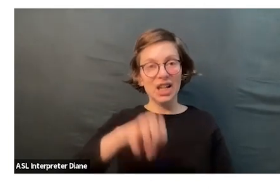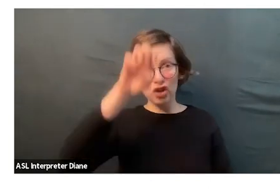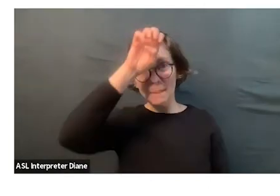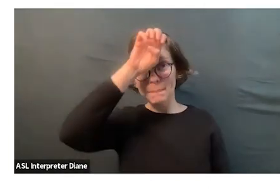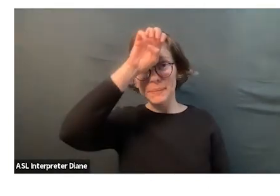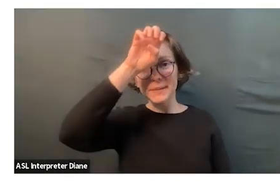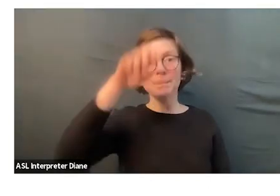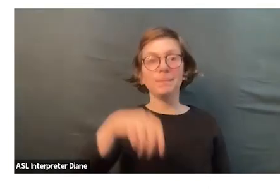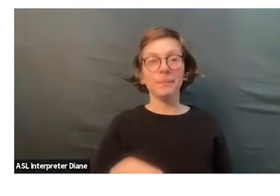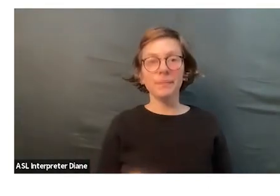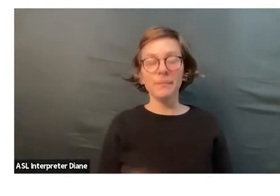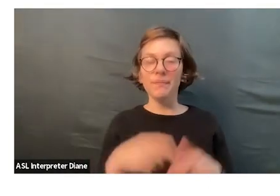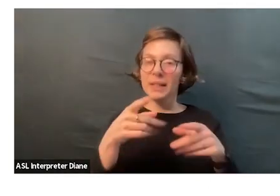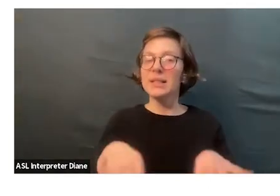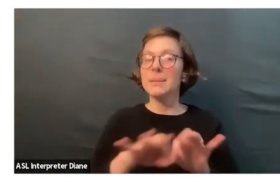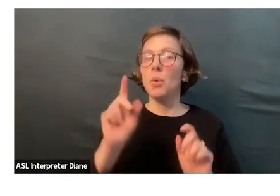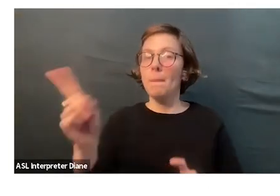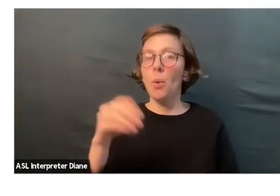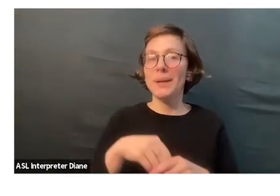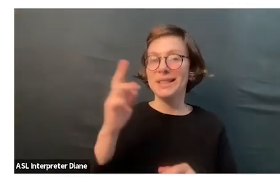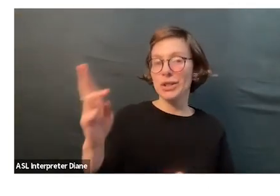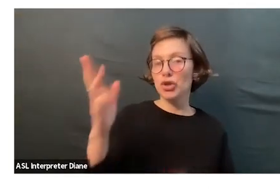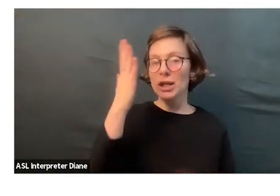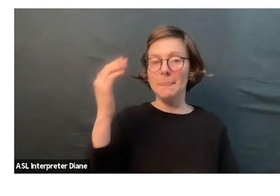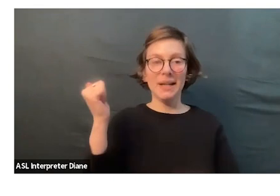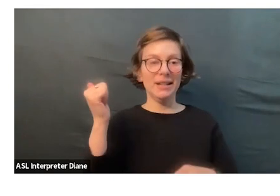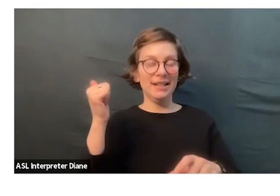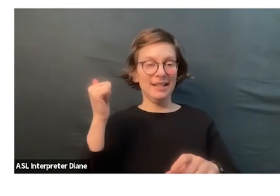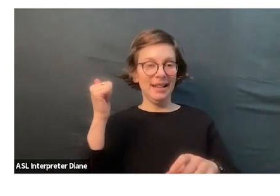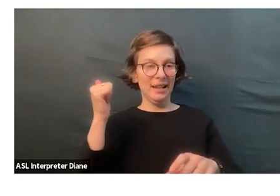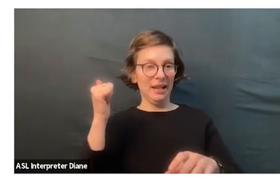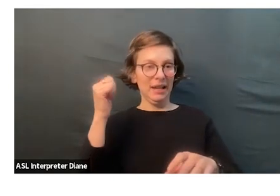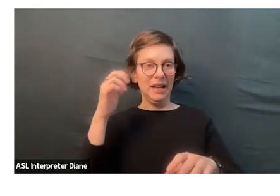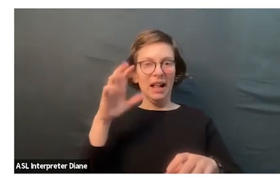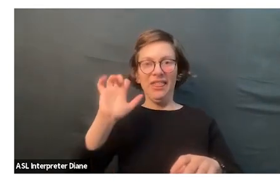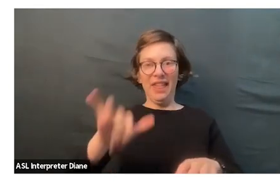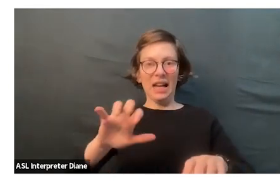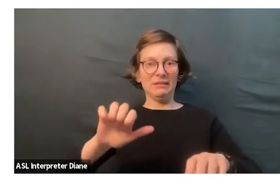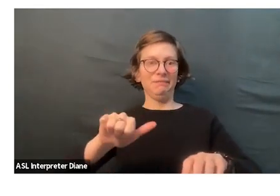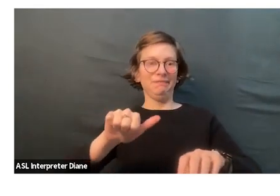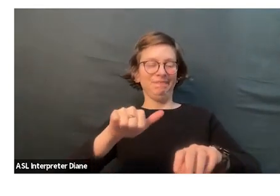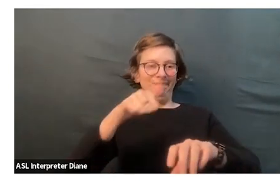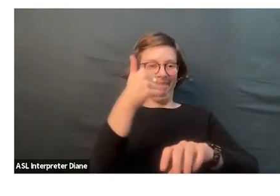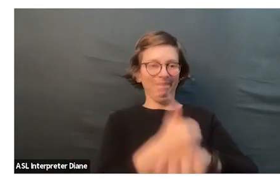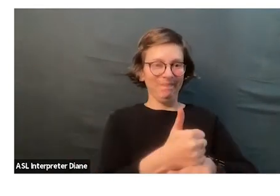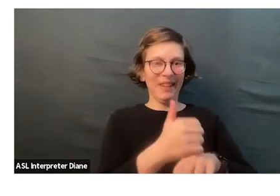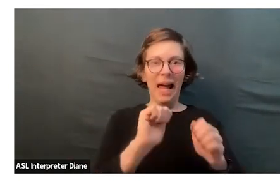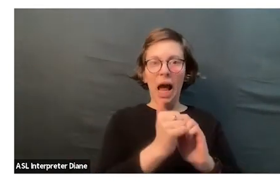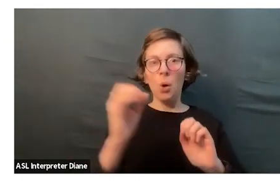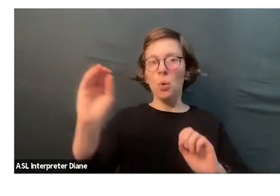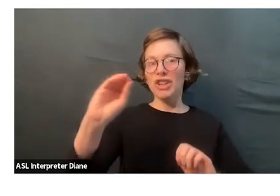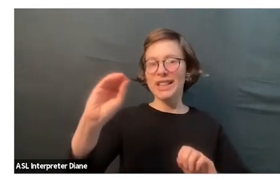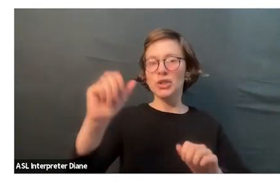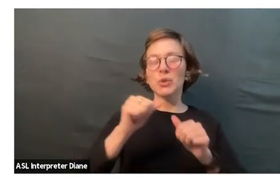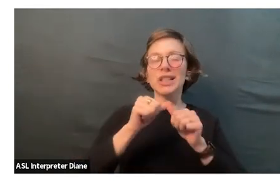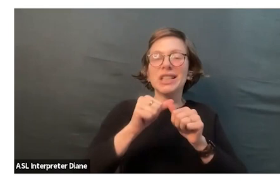learned men, in quotations, they were learned men, but they were also invaders and colonizers, arrive in Alexandria, Egypt in